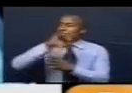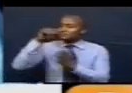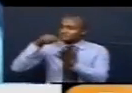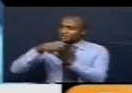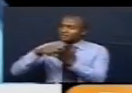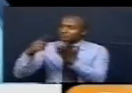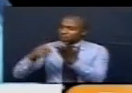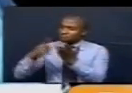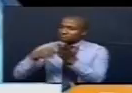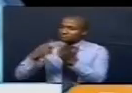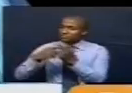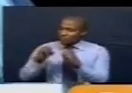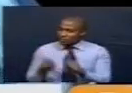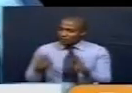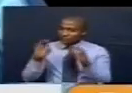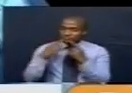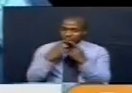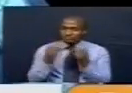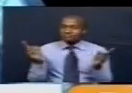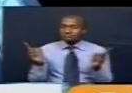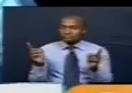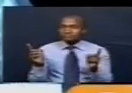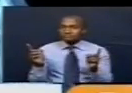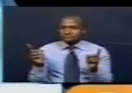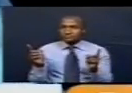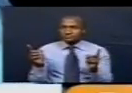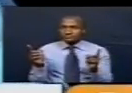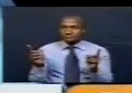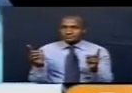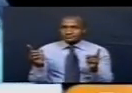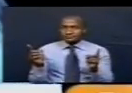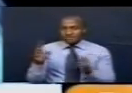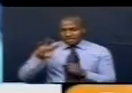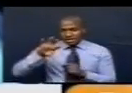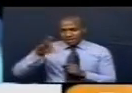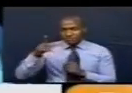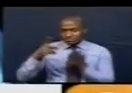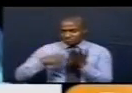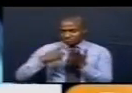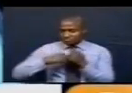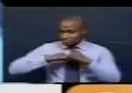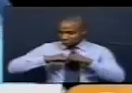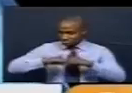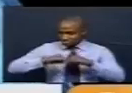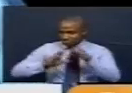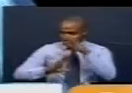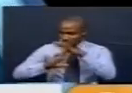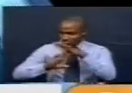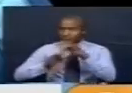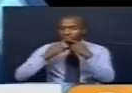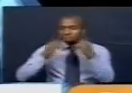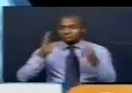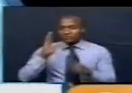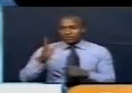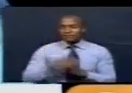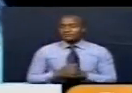the official results will be now announced officially by the county returning officer. Remember, the seats are four constituencies